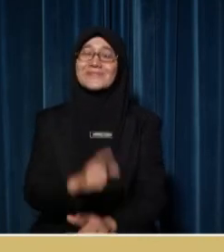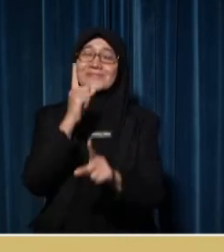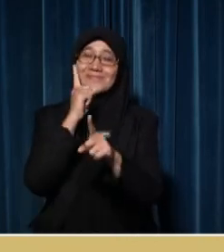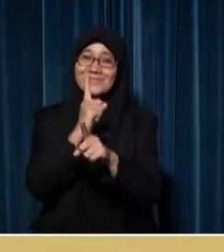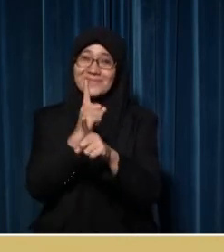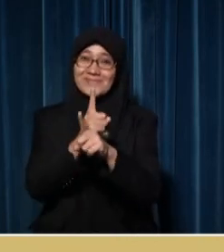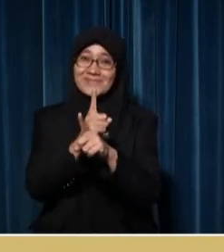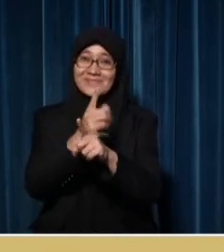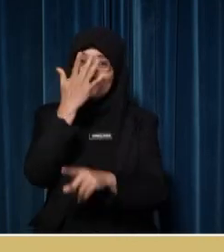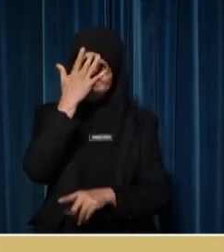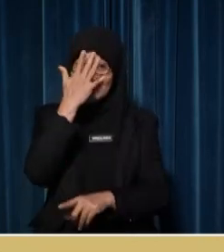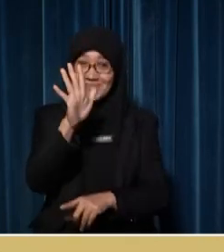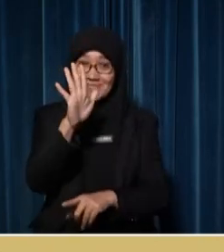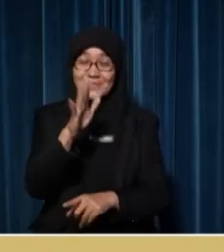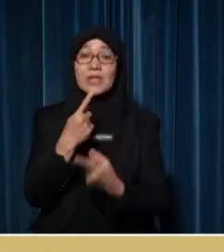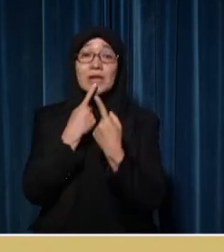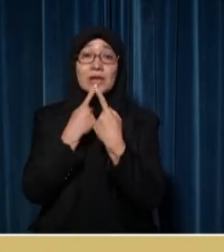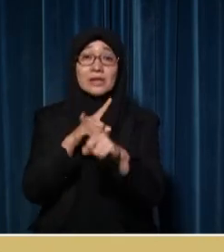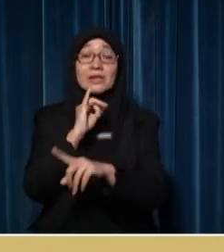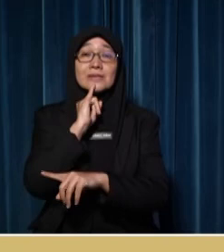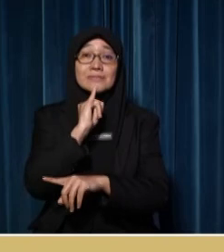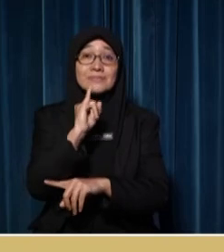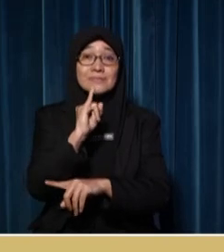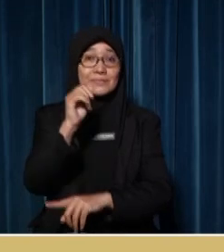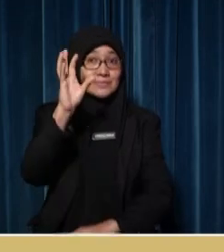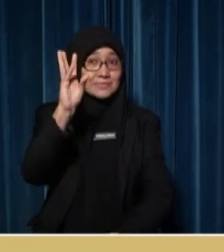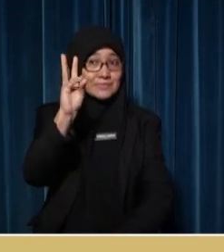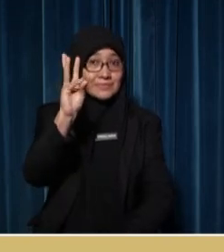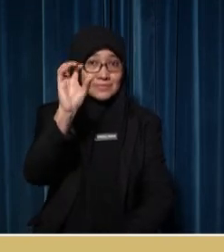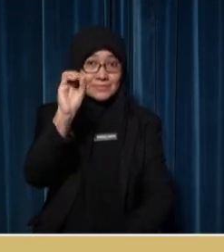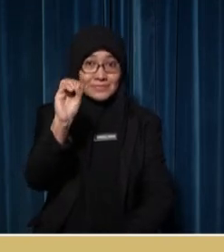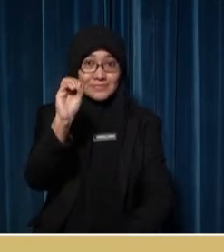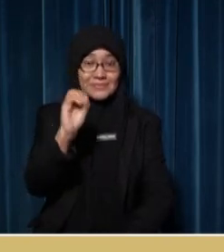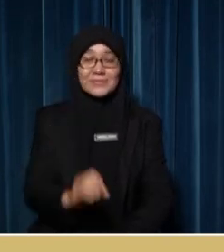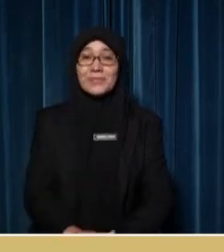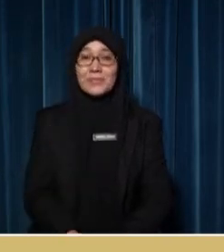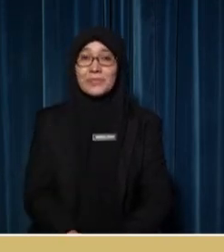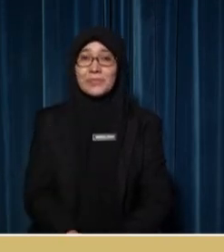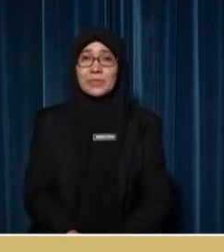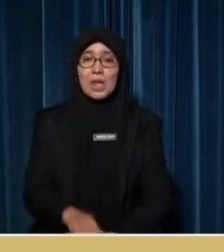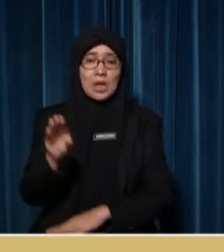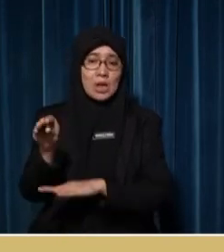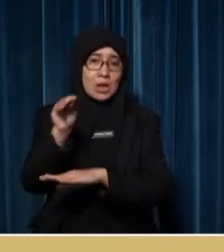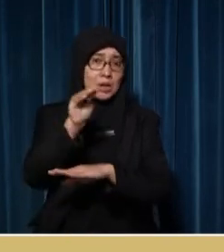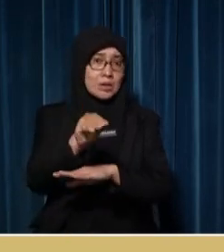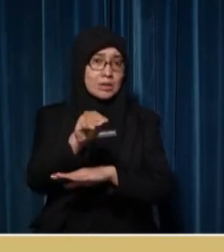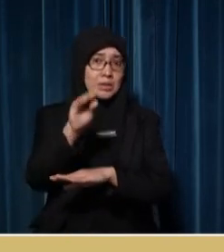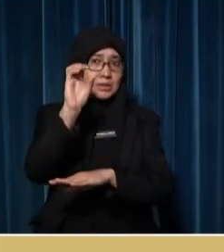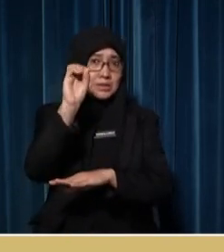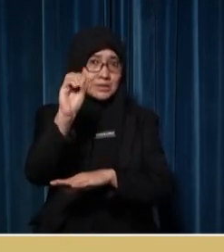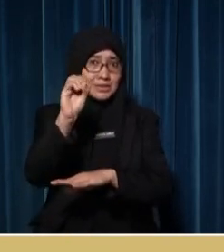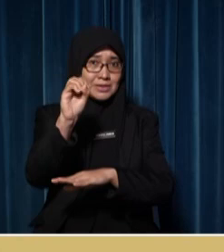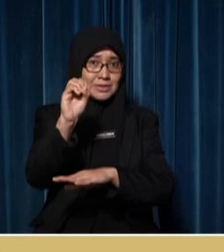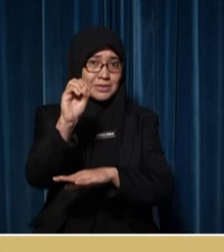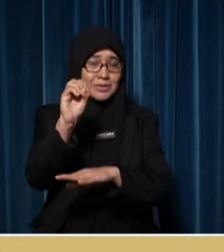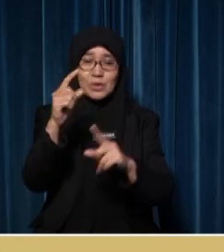Excellent! The answer is 60. Just add a 0 to 6